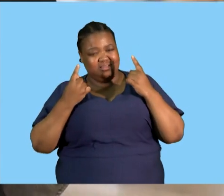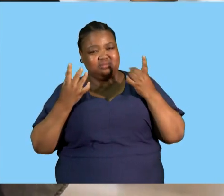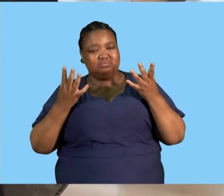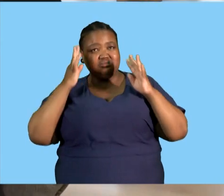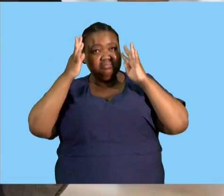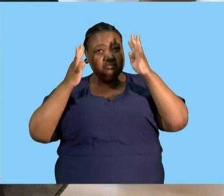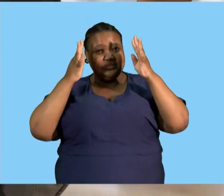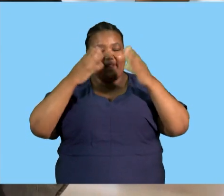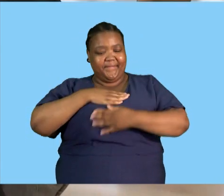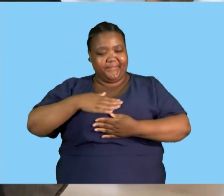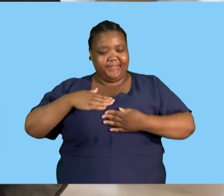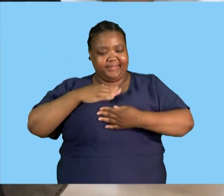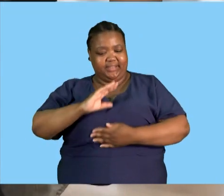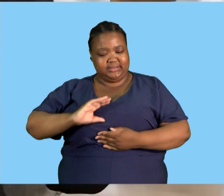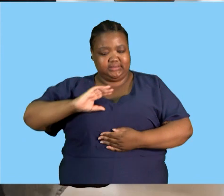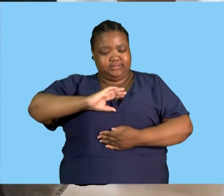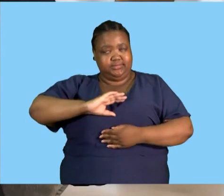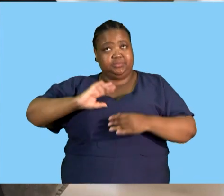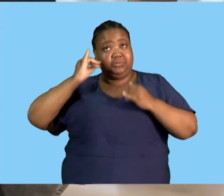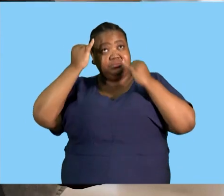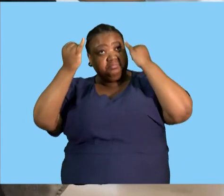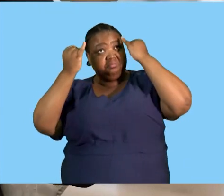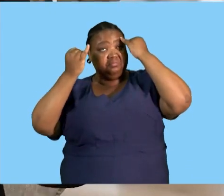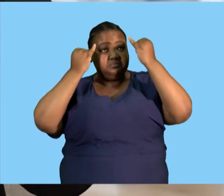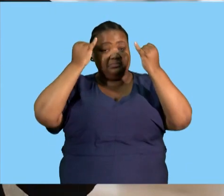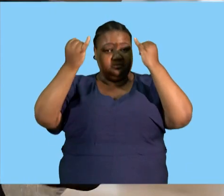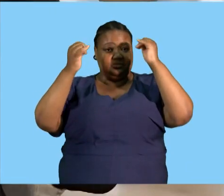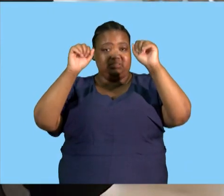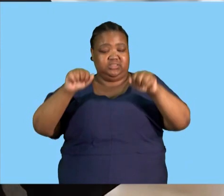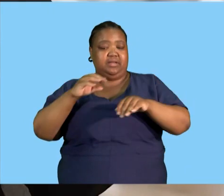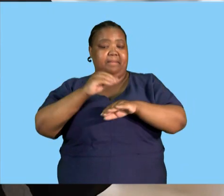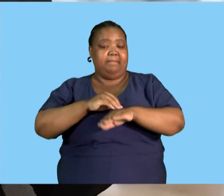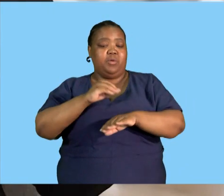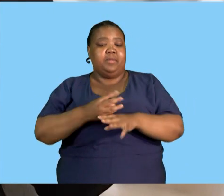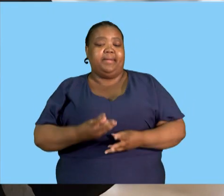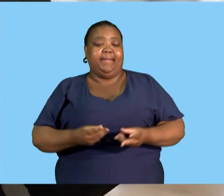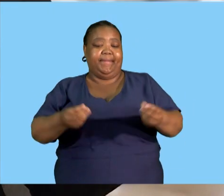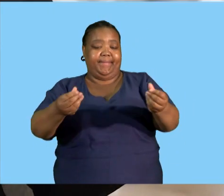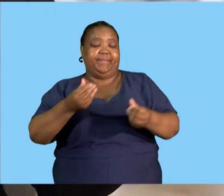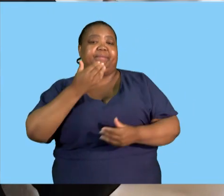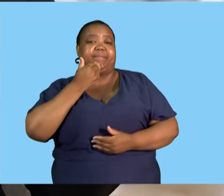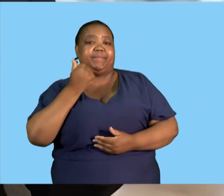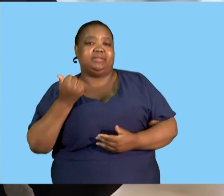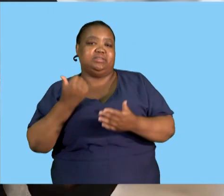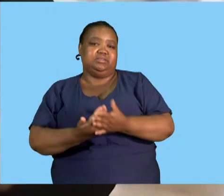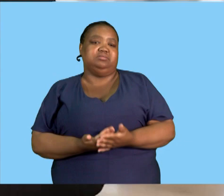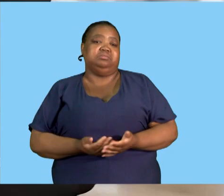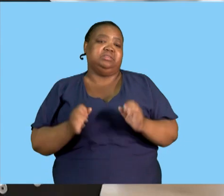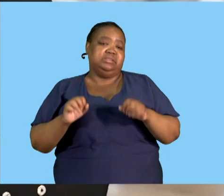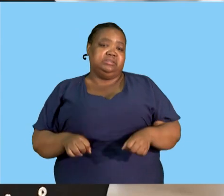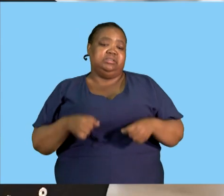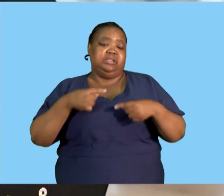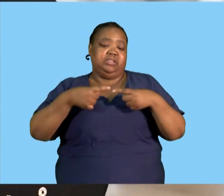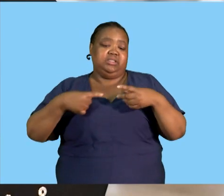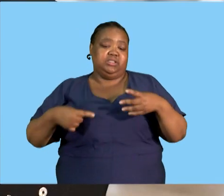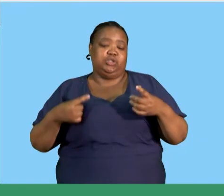enough to think creatively, to think innovatively, so that we can generate better solutions. Do you understand? So what are those things that can be